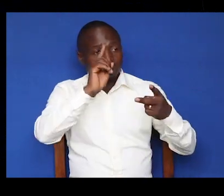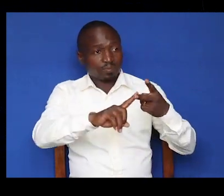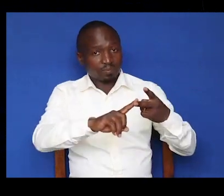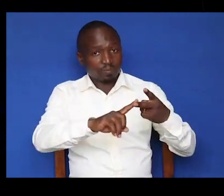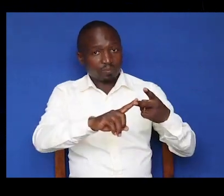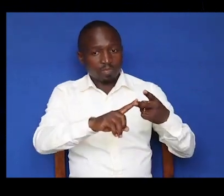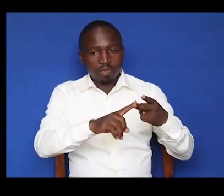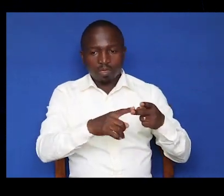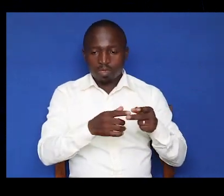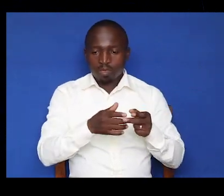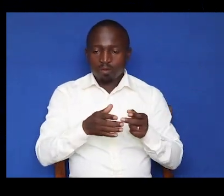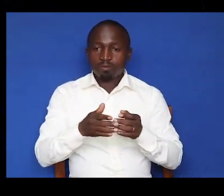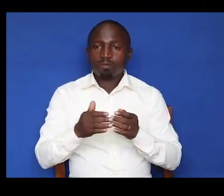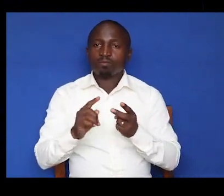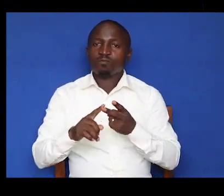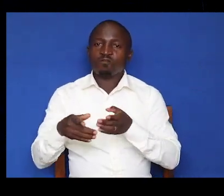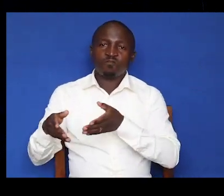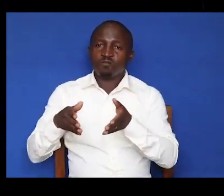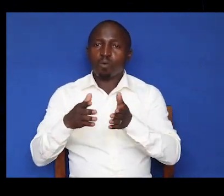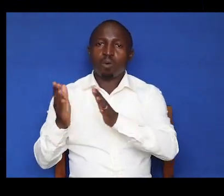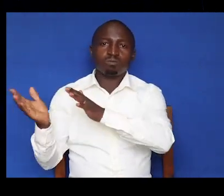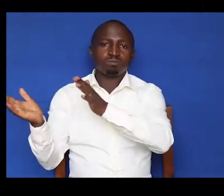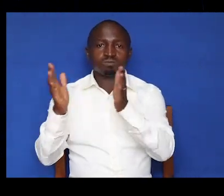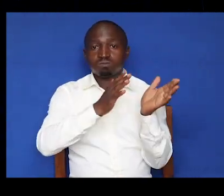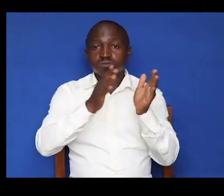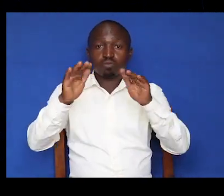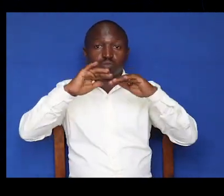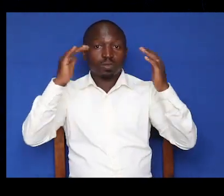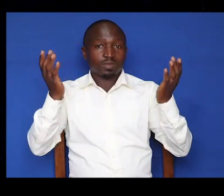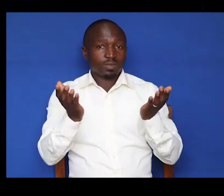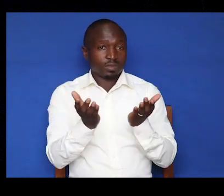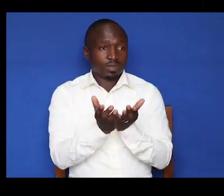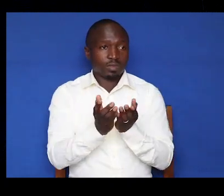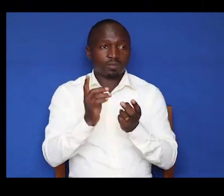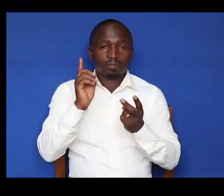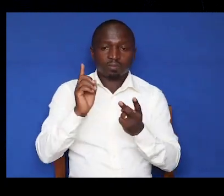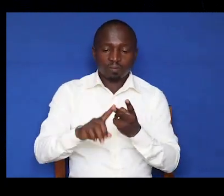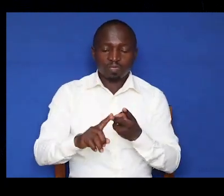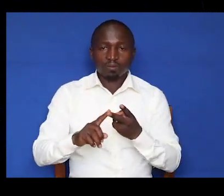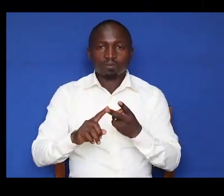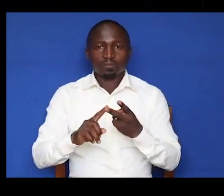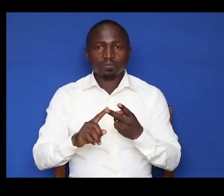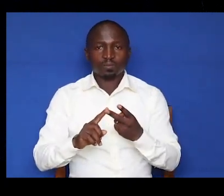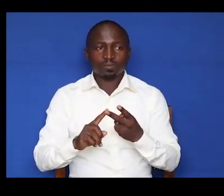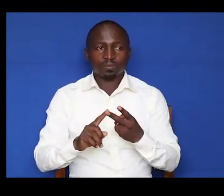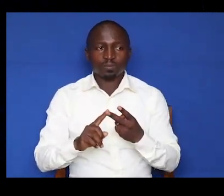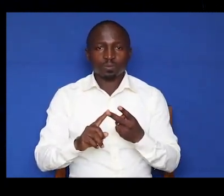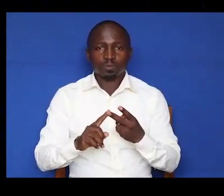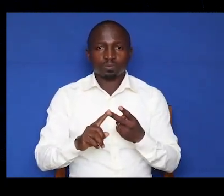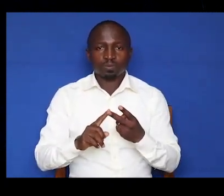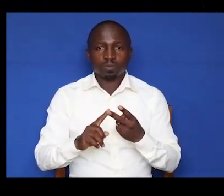global windy systems have considerable directions. Thus,